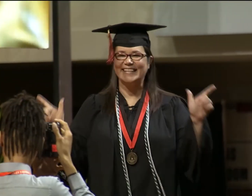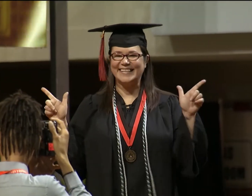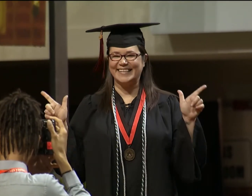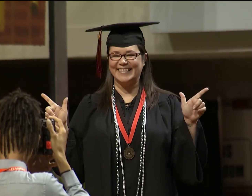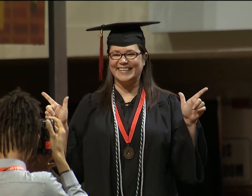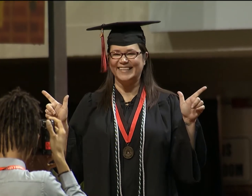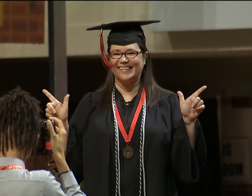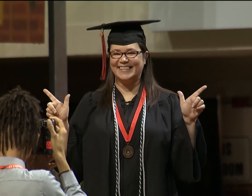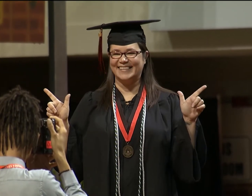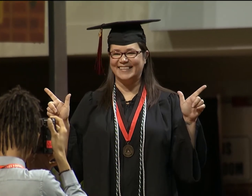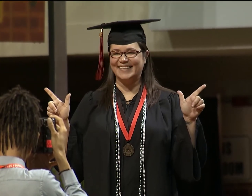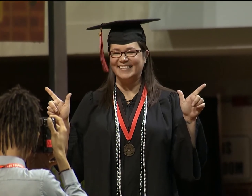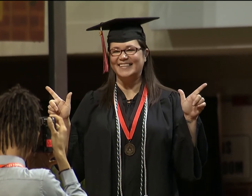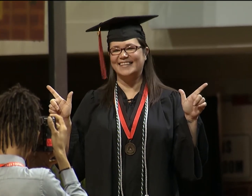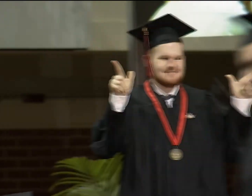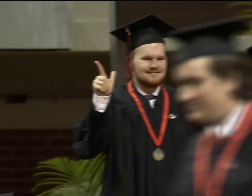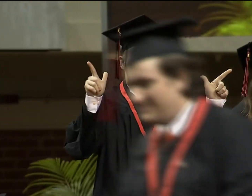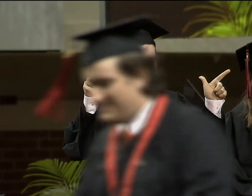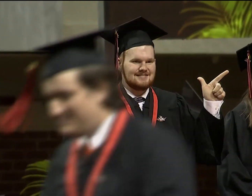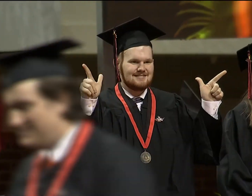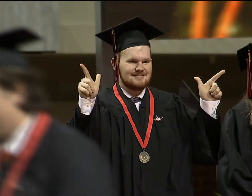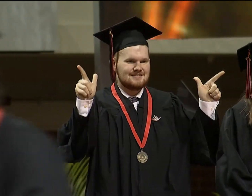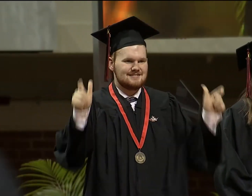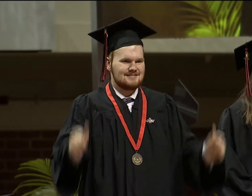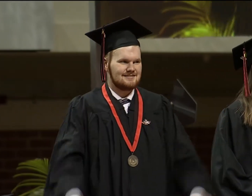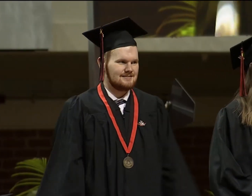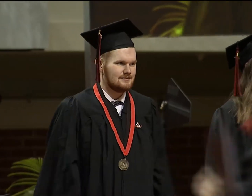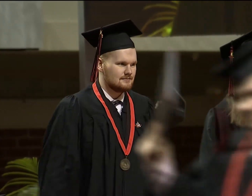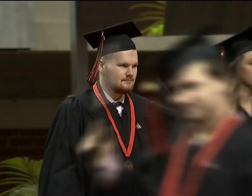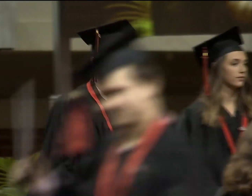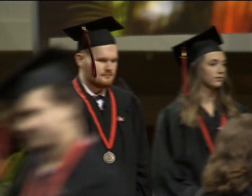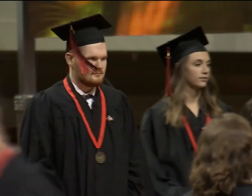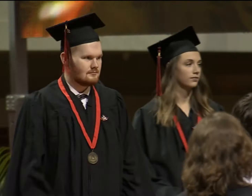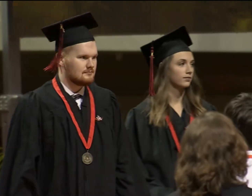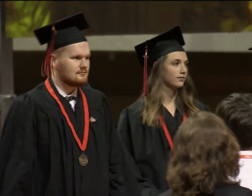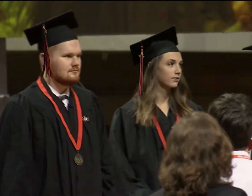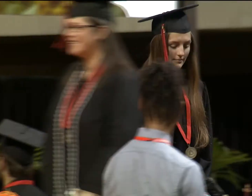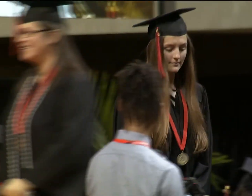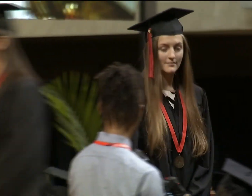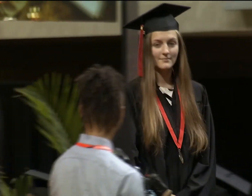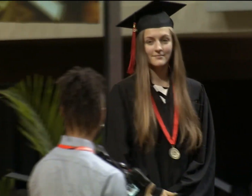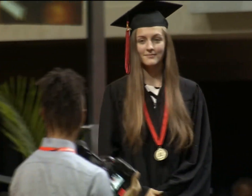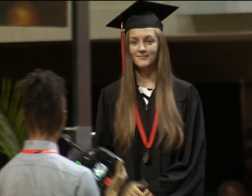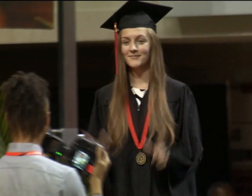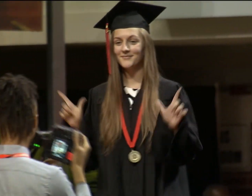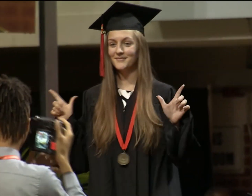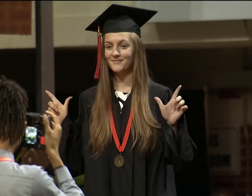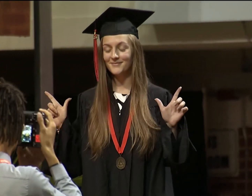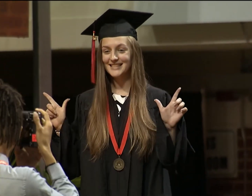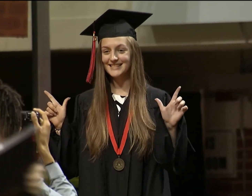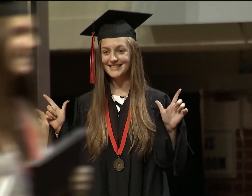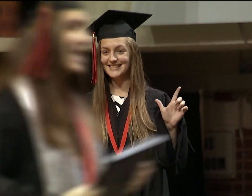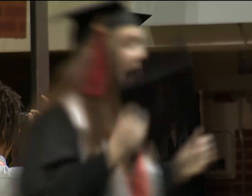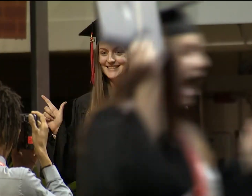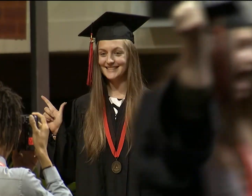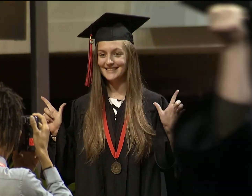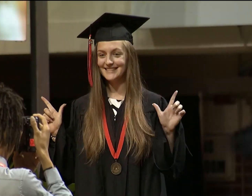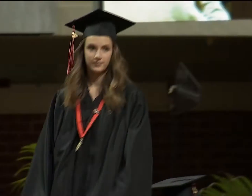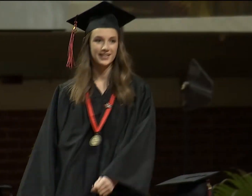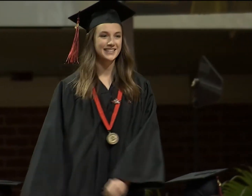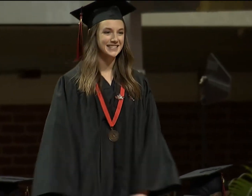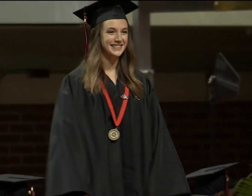Tina Diane Johnson. Matthew Palmer. Haley White.